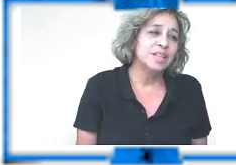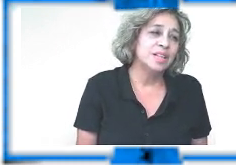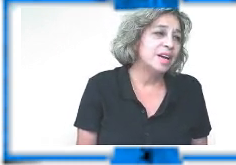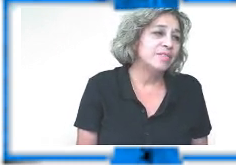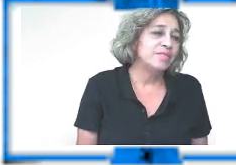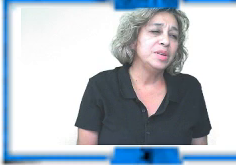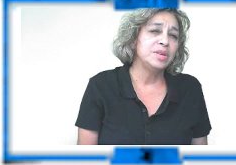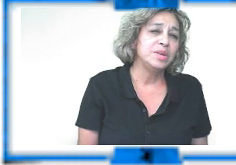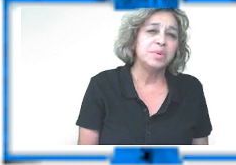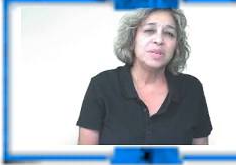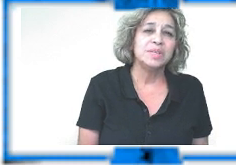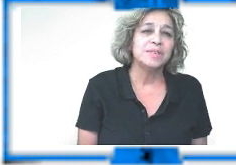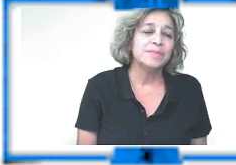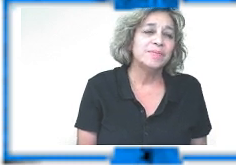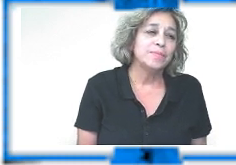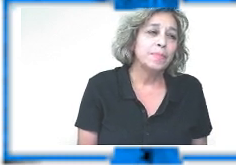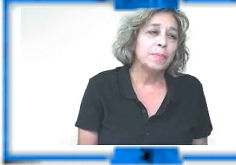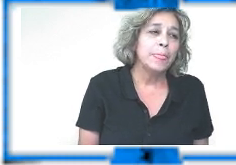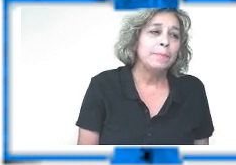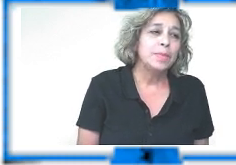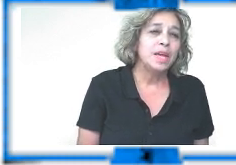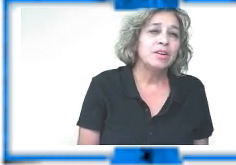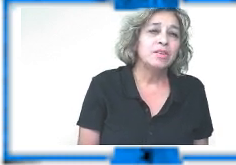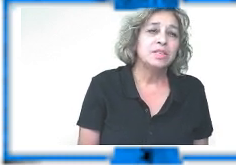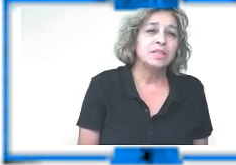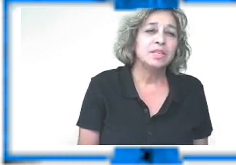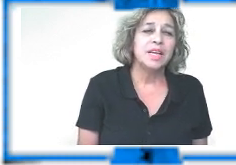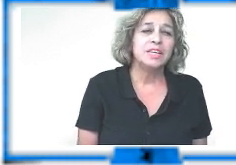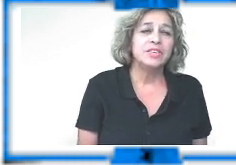There's a lot of YouTubers that are entering.